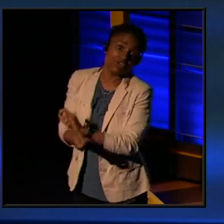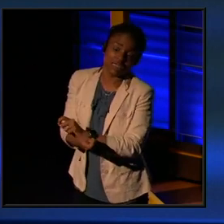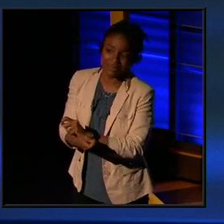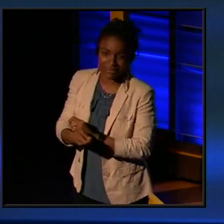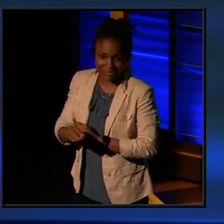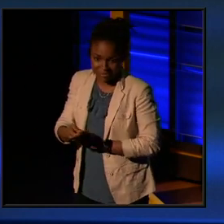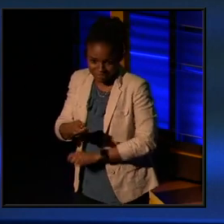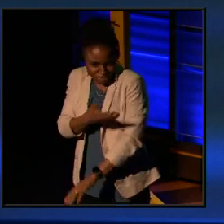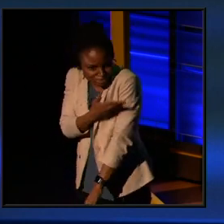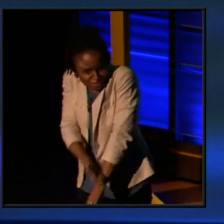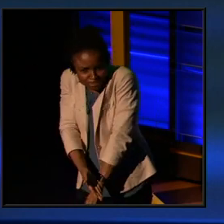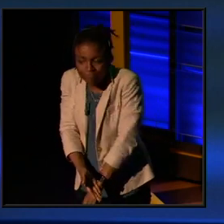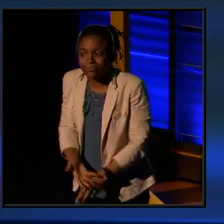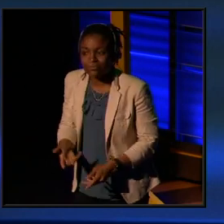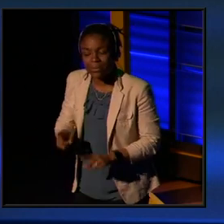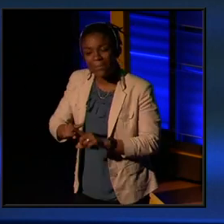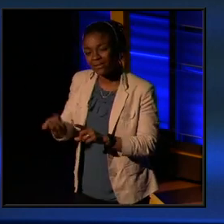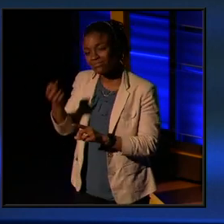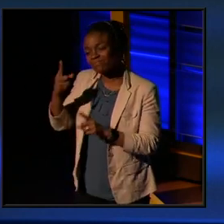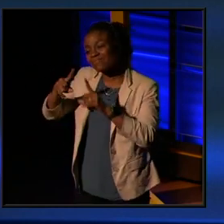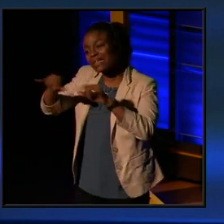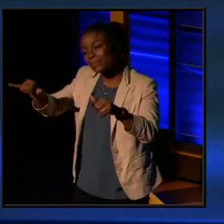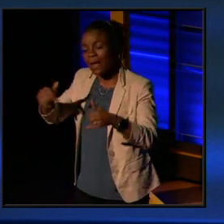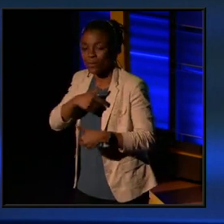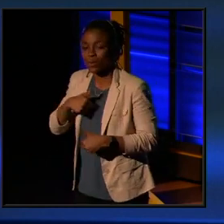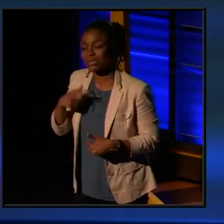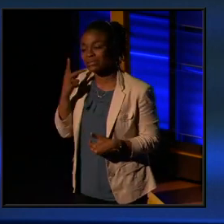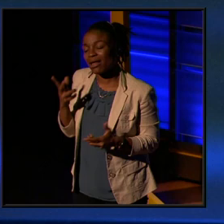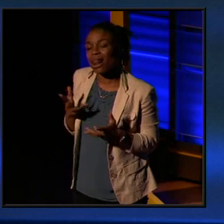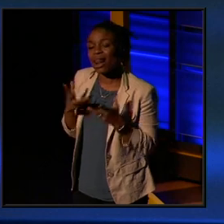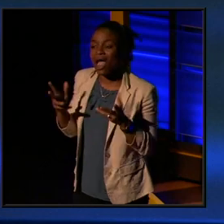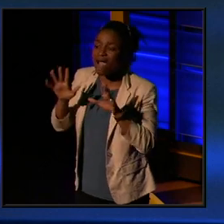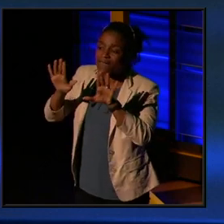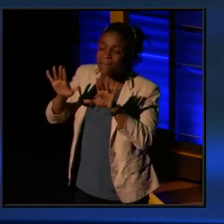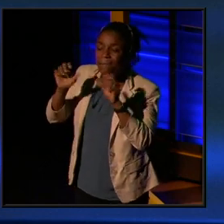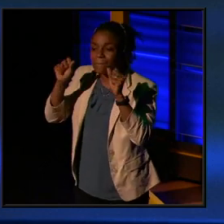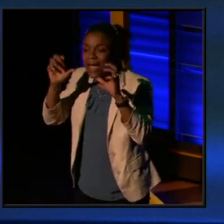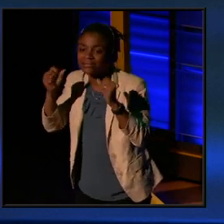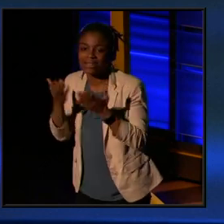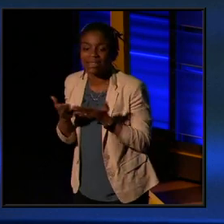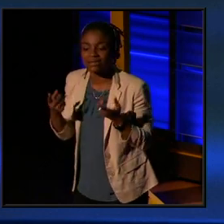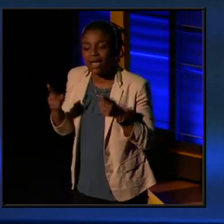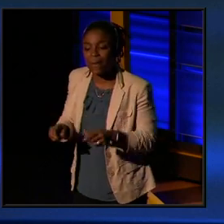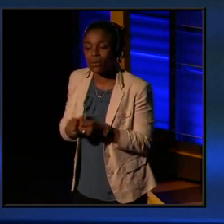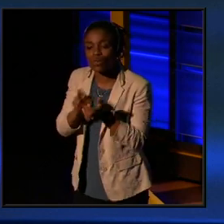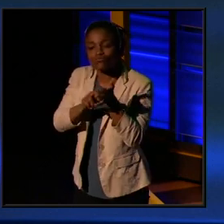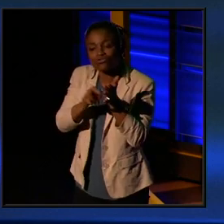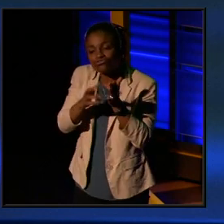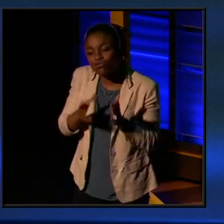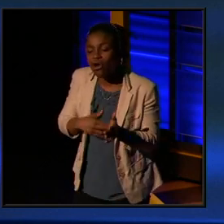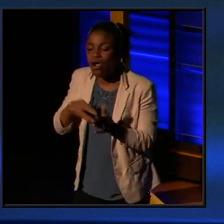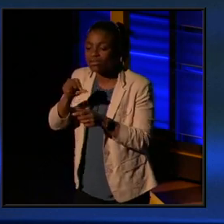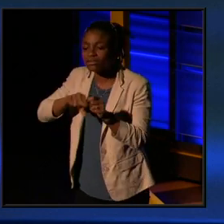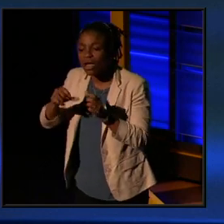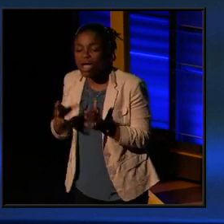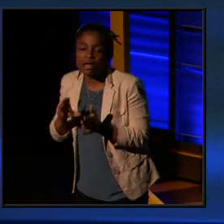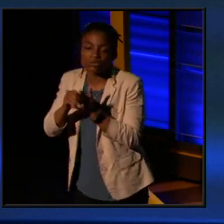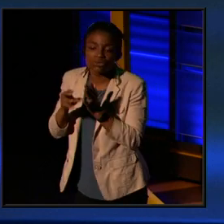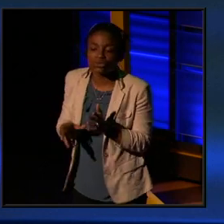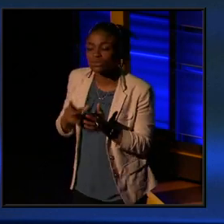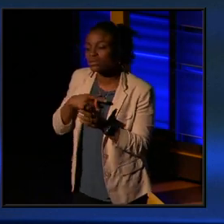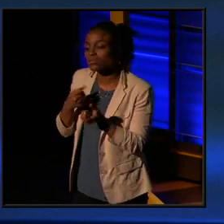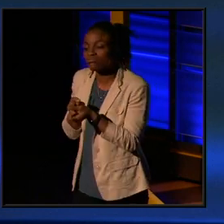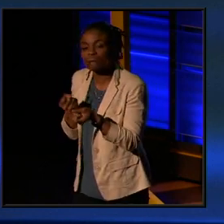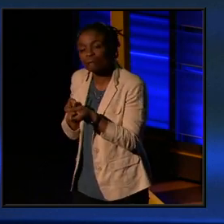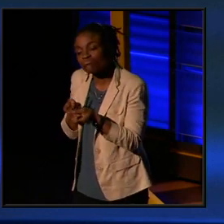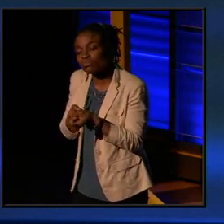we've seen so much amazing stuff happening with researchers and scientists and students. There's been a groundswell of support for marine protection